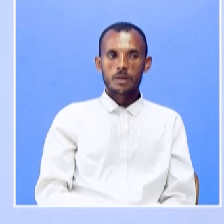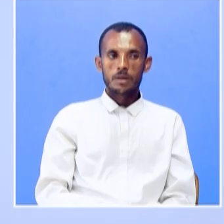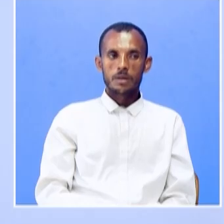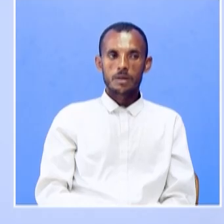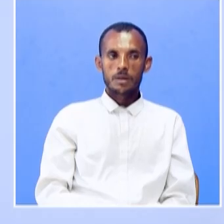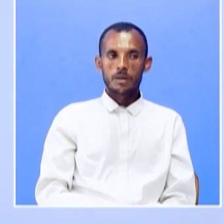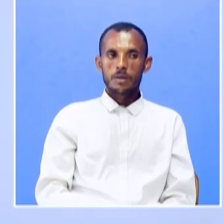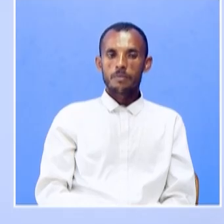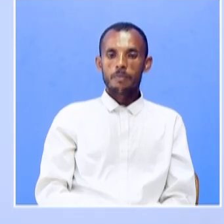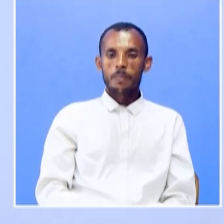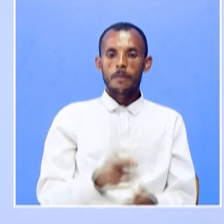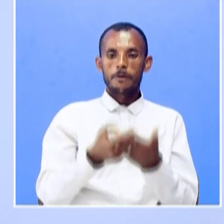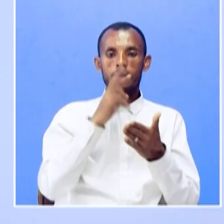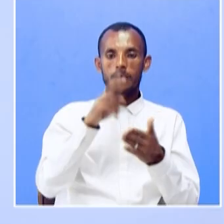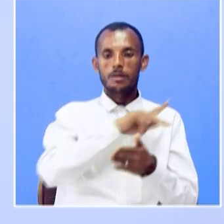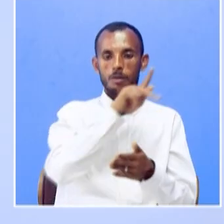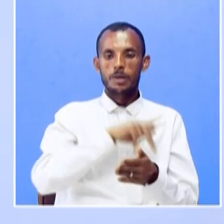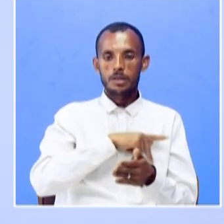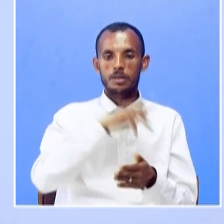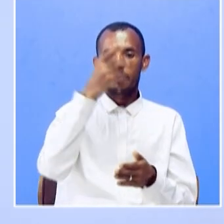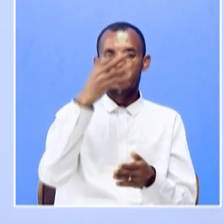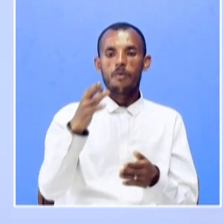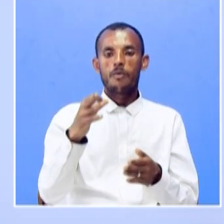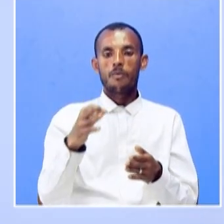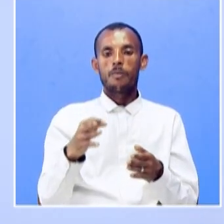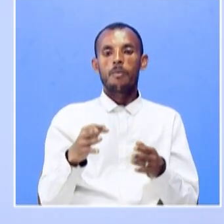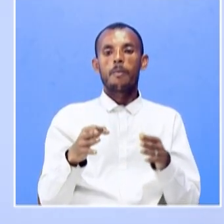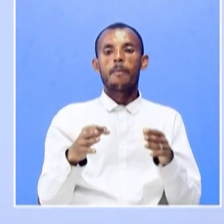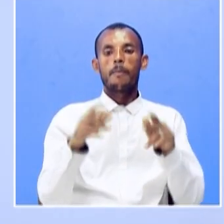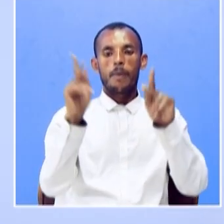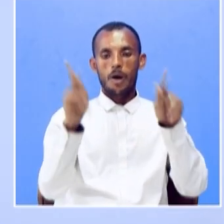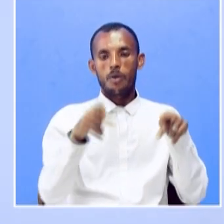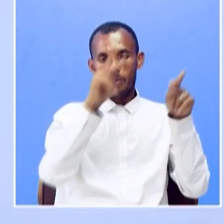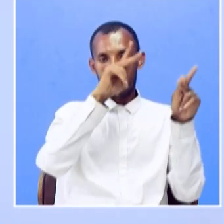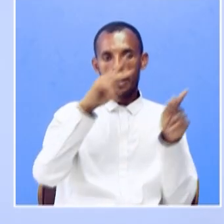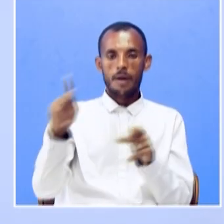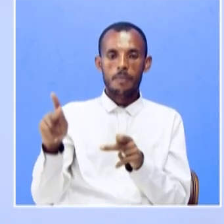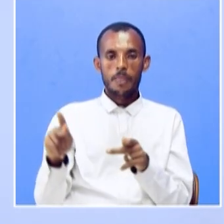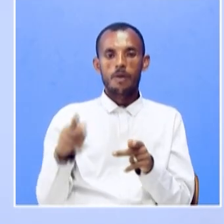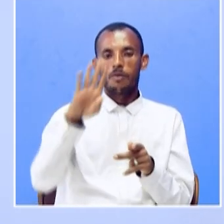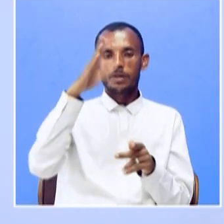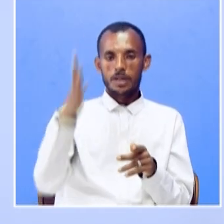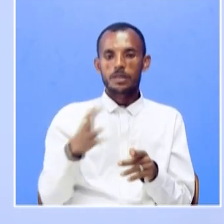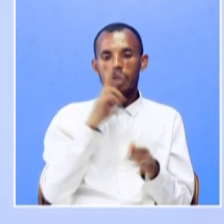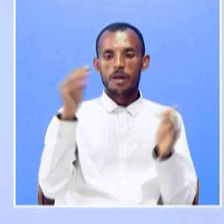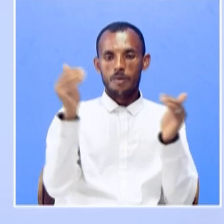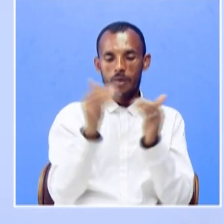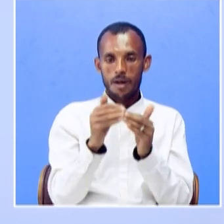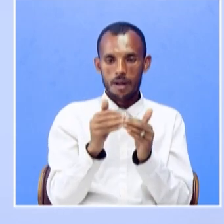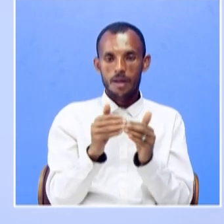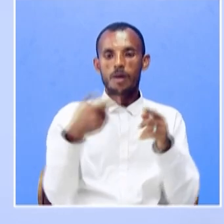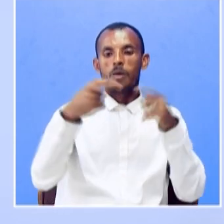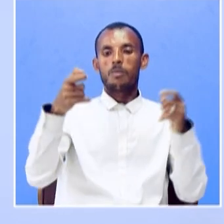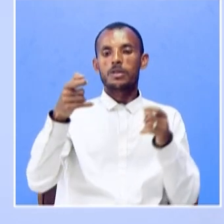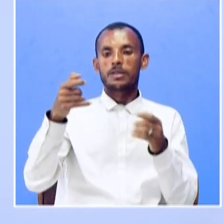So these are the properties when you say satisfy property of parallelogram. 4 properties: opposite sides equal, opposite angles